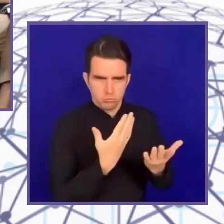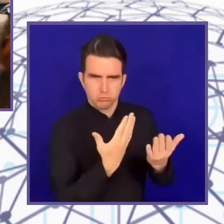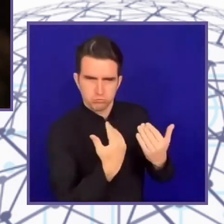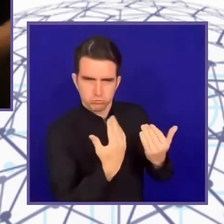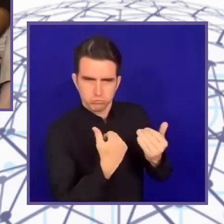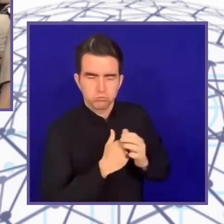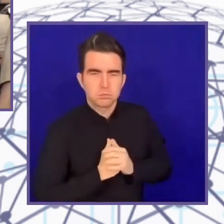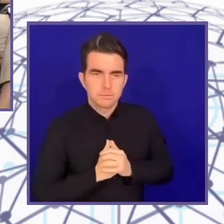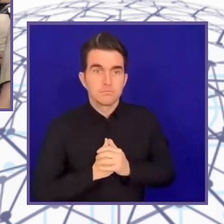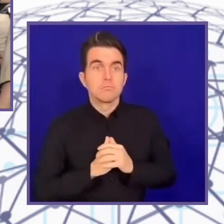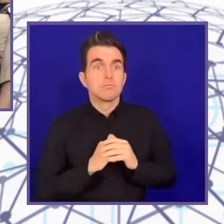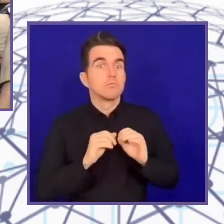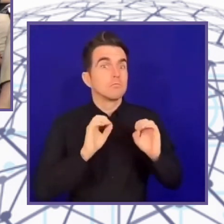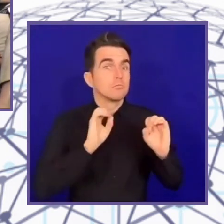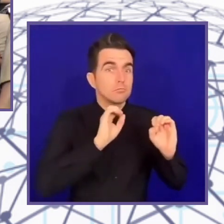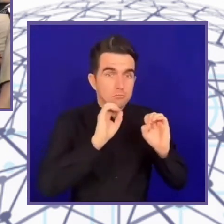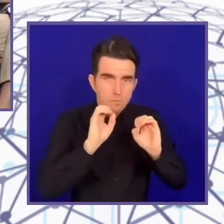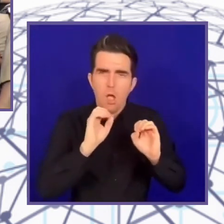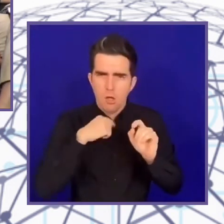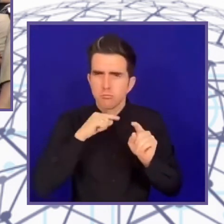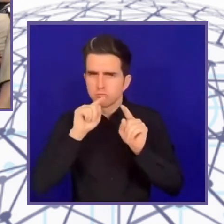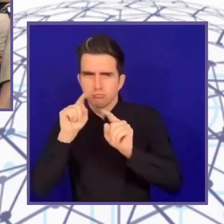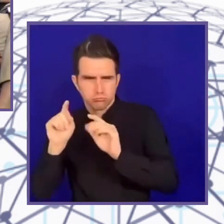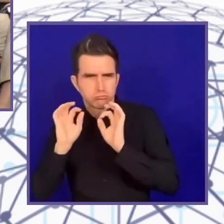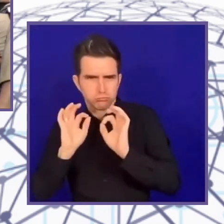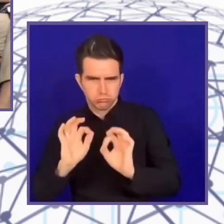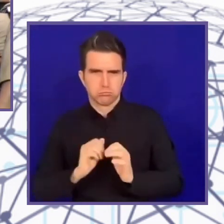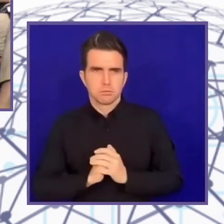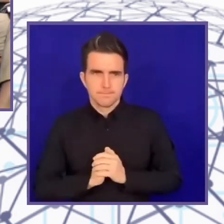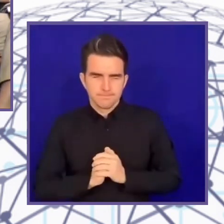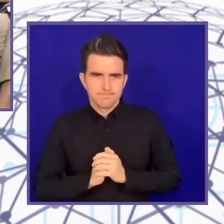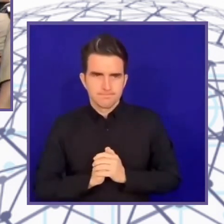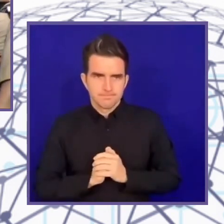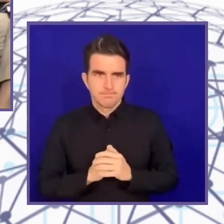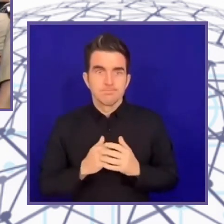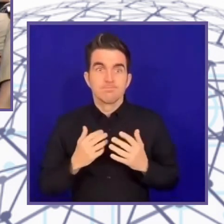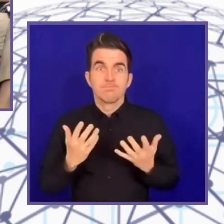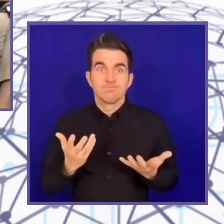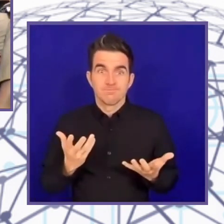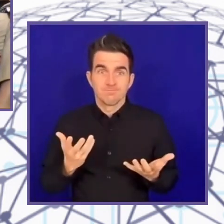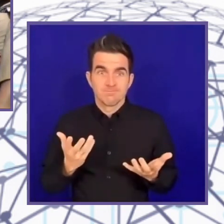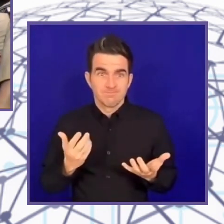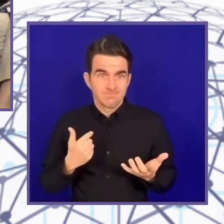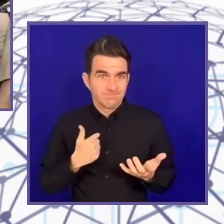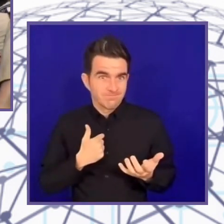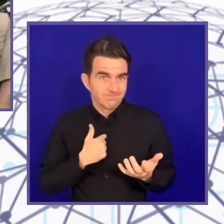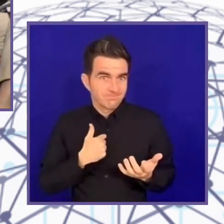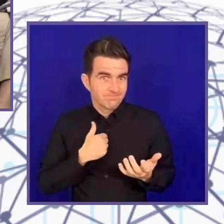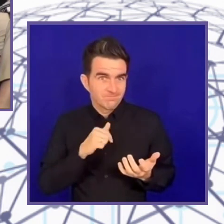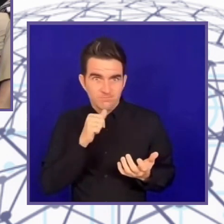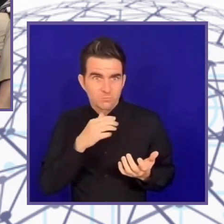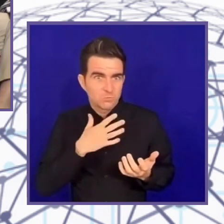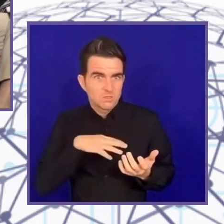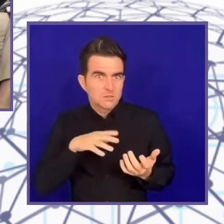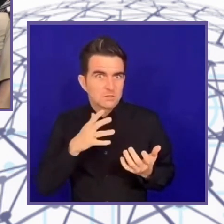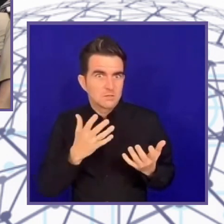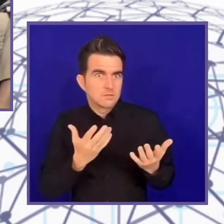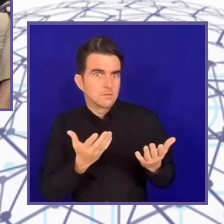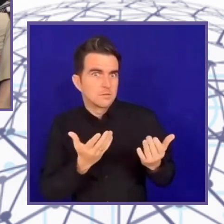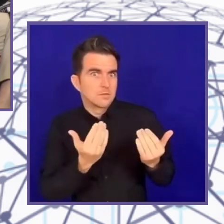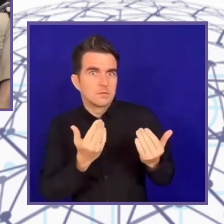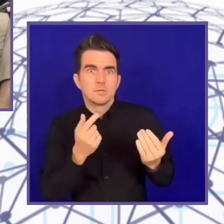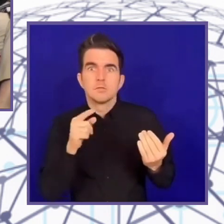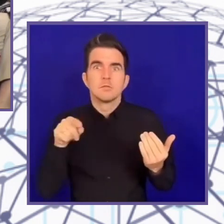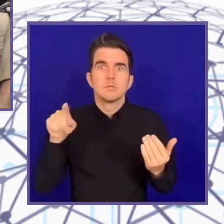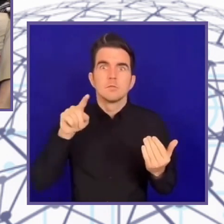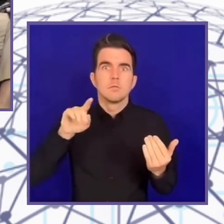here, and still you look, quite small for the size of people in the lecture theatre, but you're much more